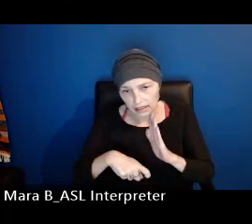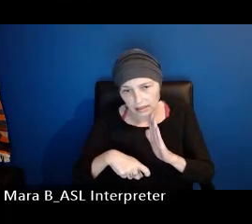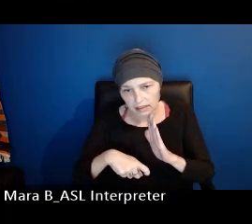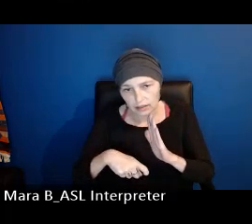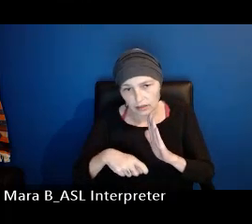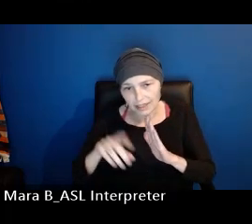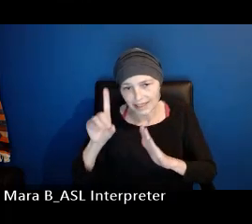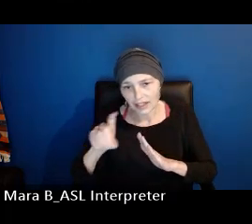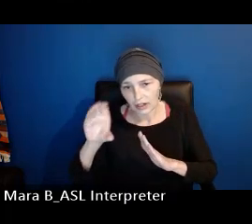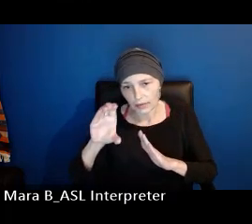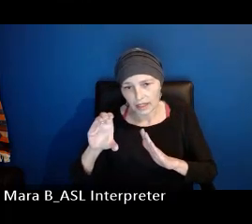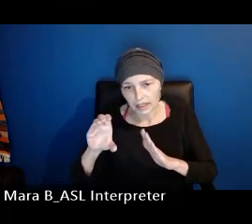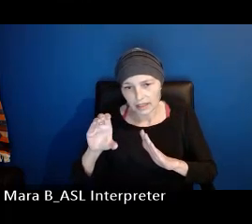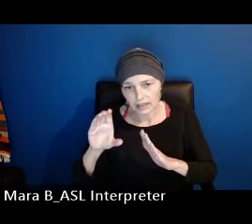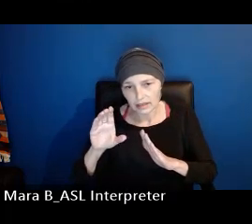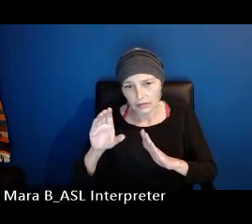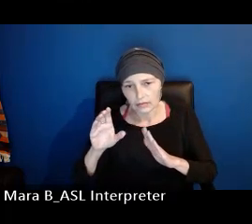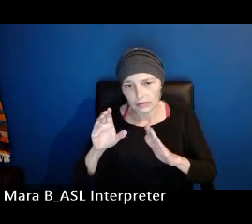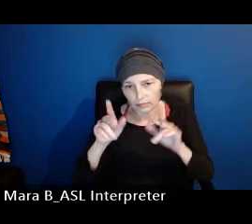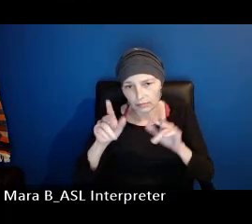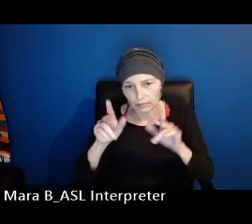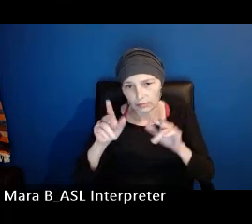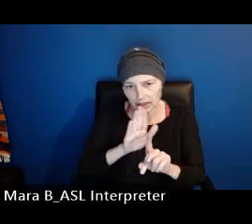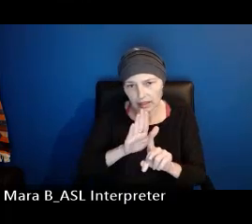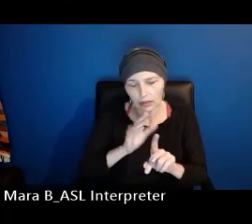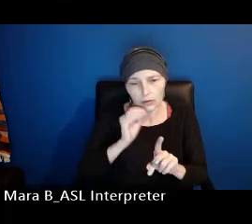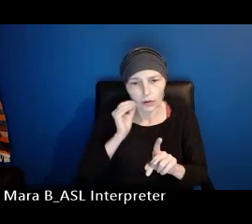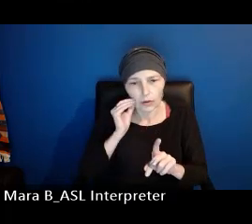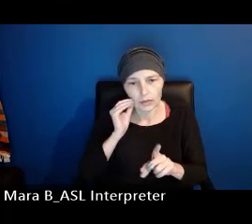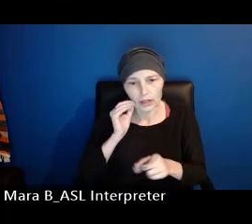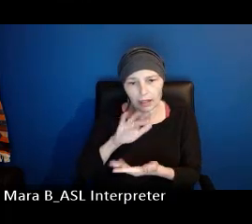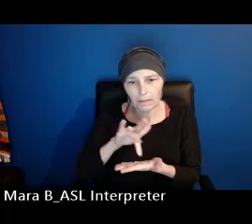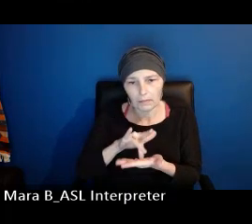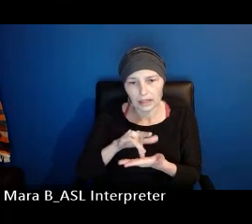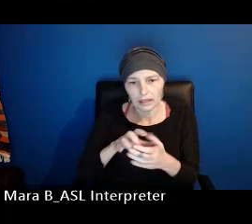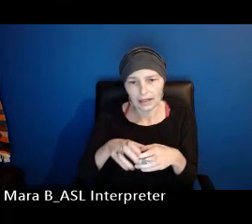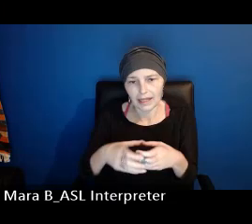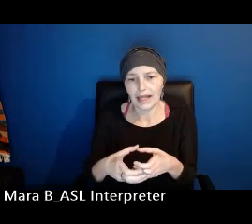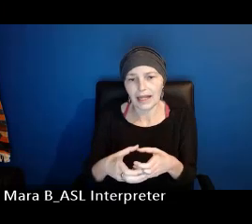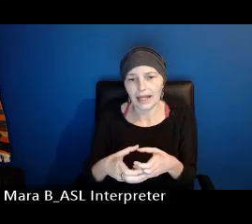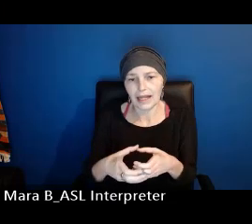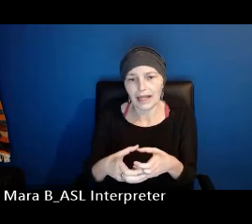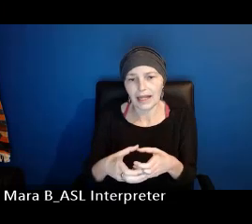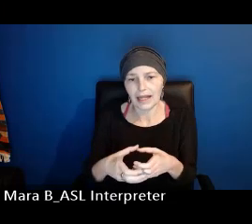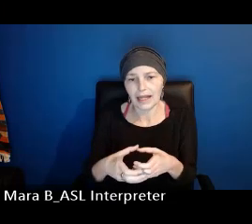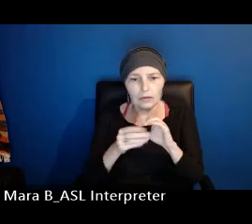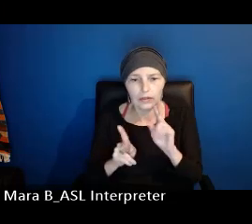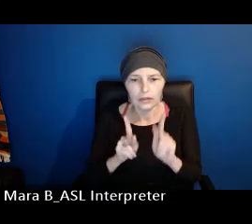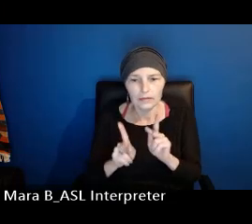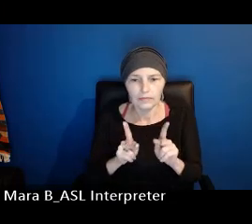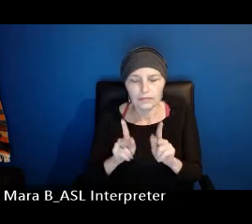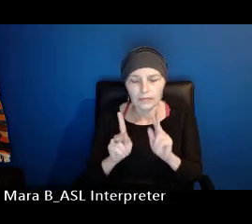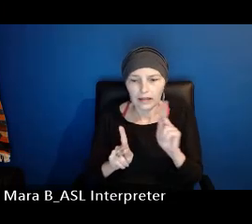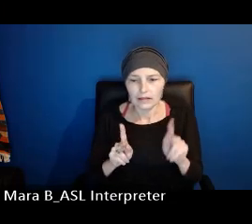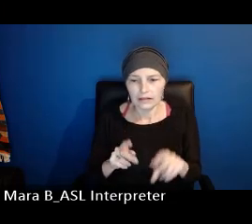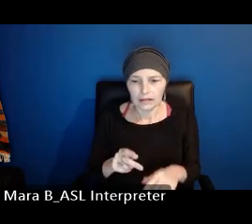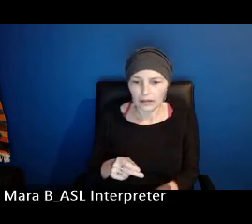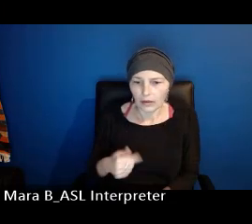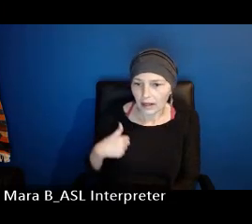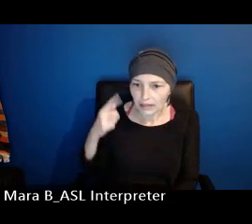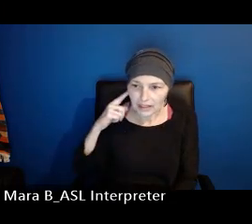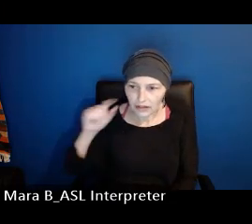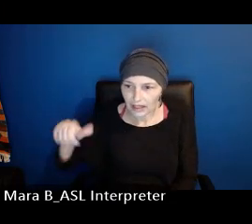decarbonize your home, especially when you're a middle class homeowner. And I know I hear all these people saying that they want, oh, how are we